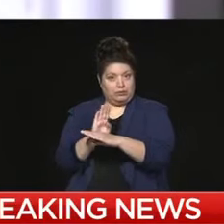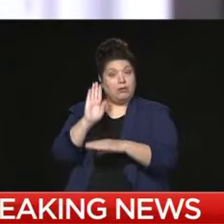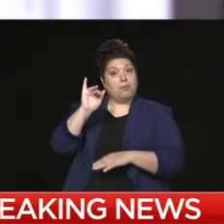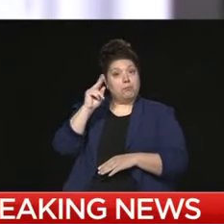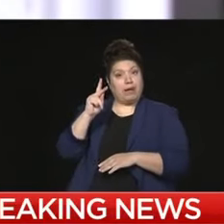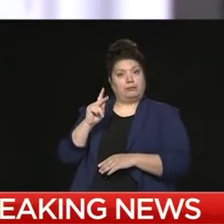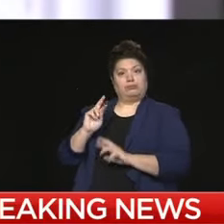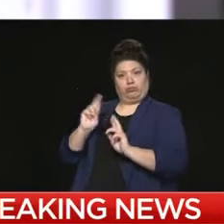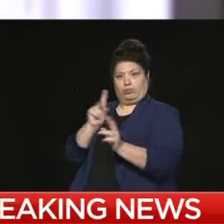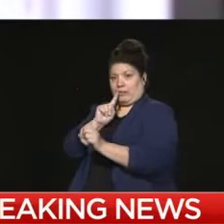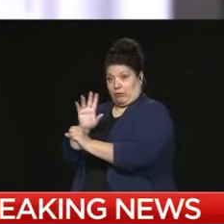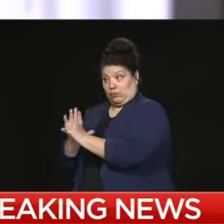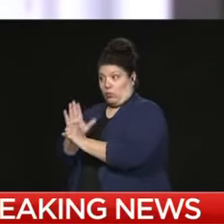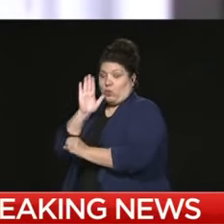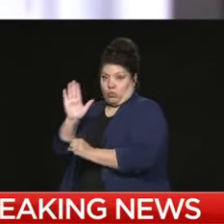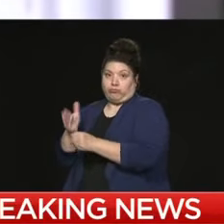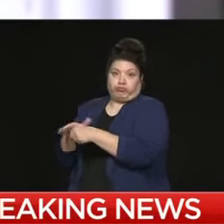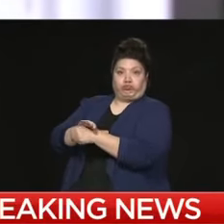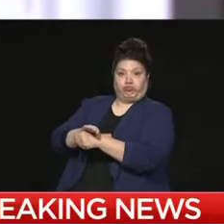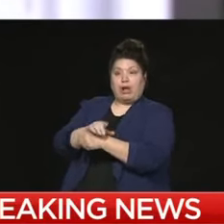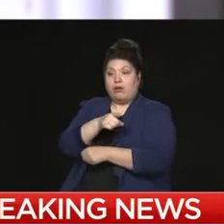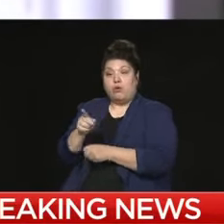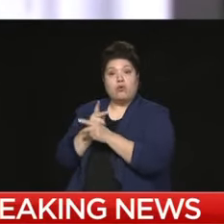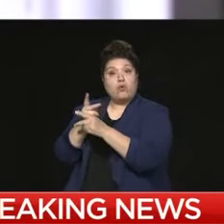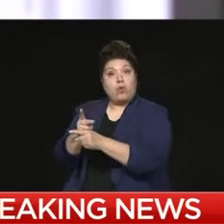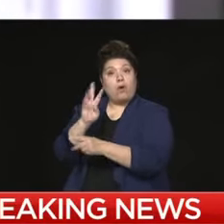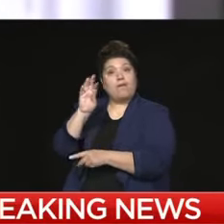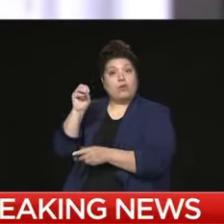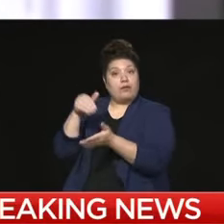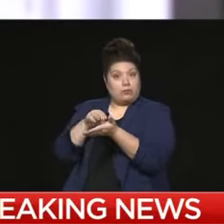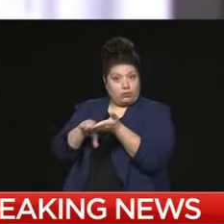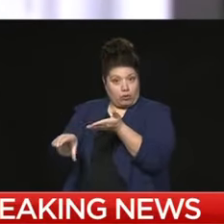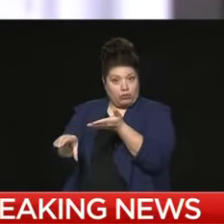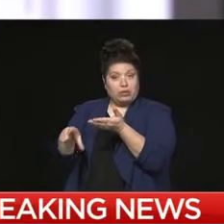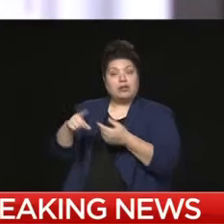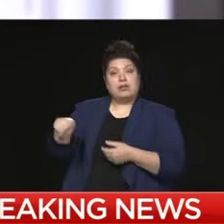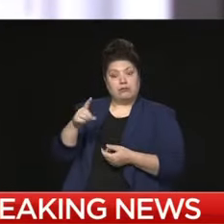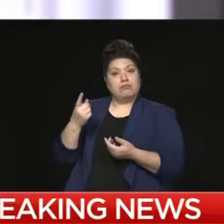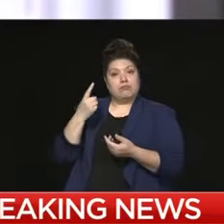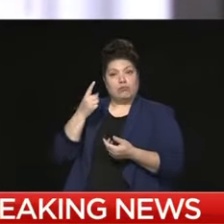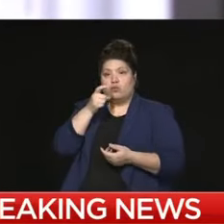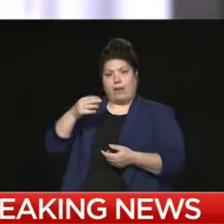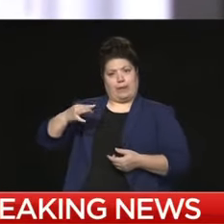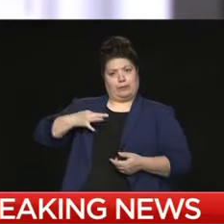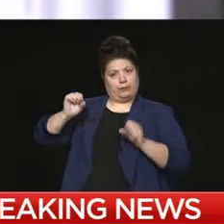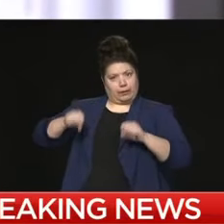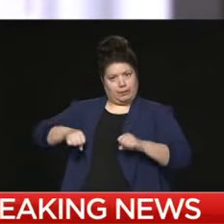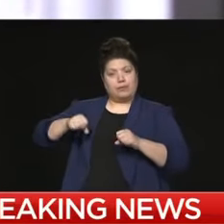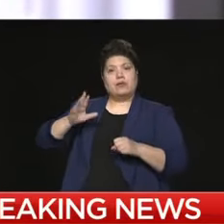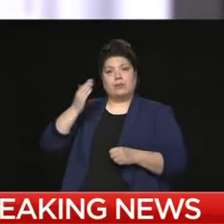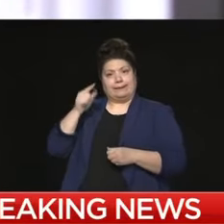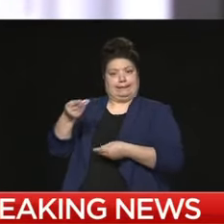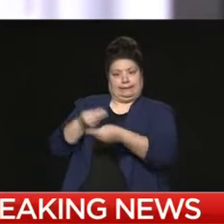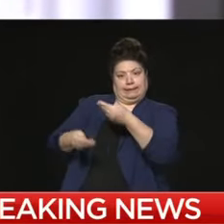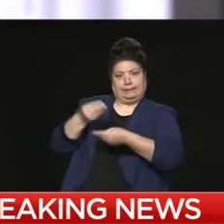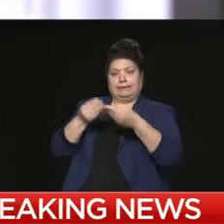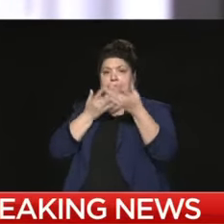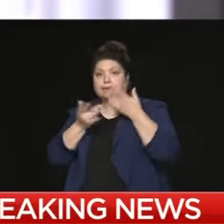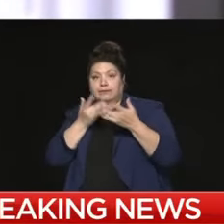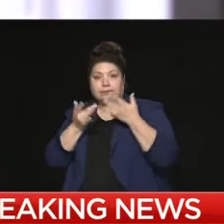banks to give up to $40,000 to eligible businesses to help them with liquidities. Up until